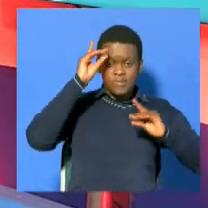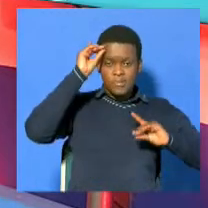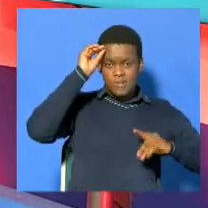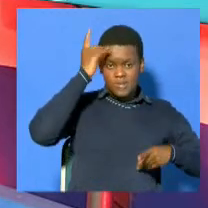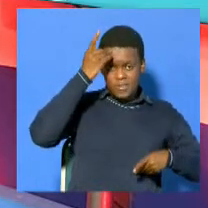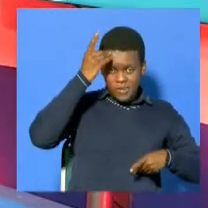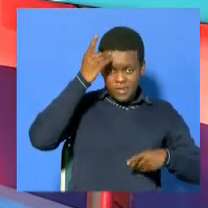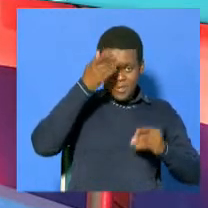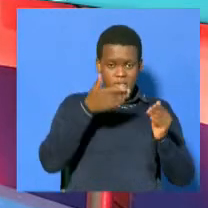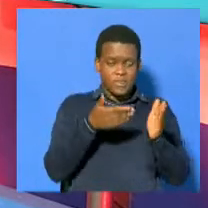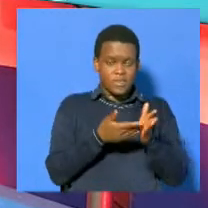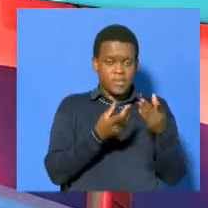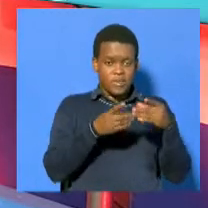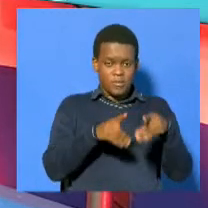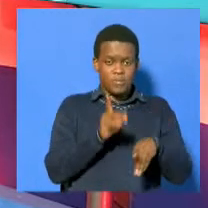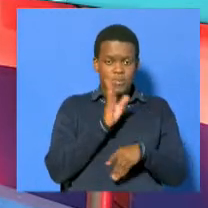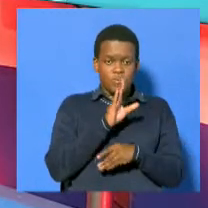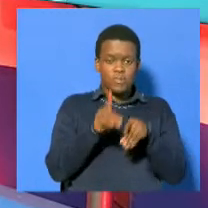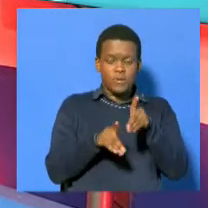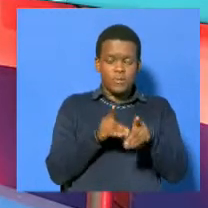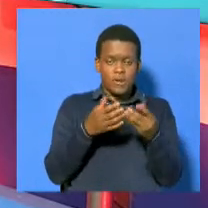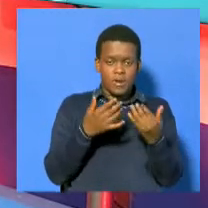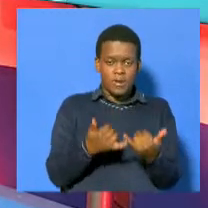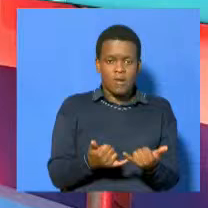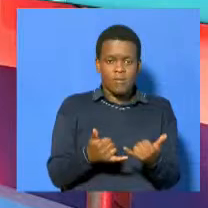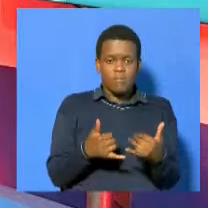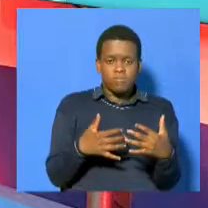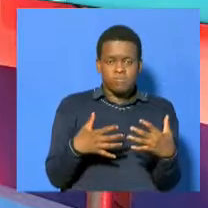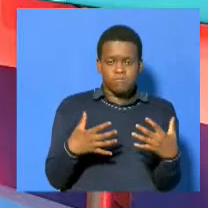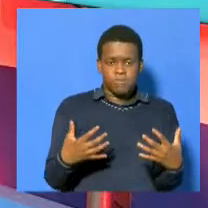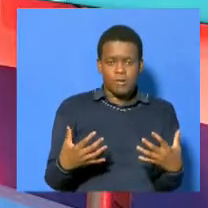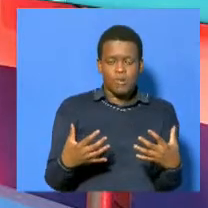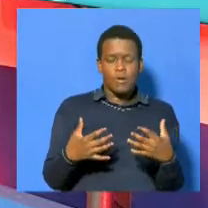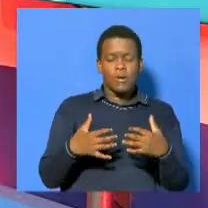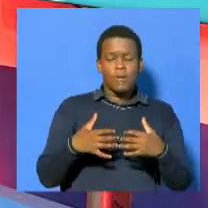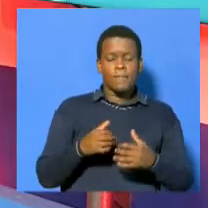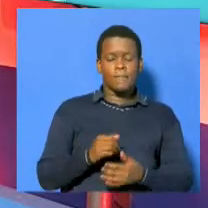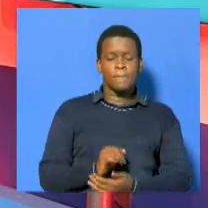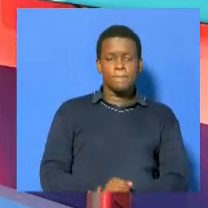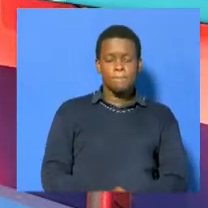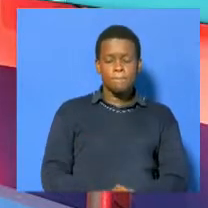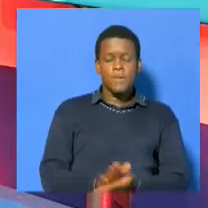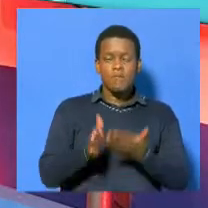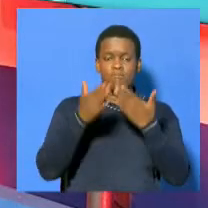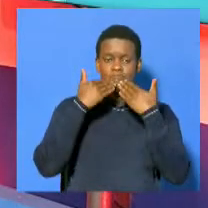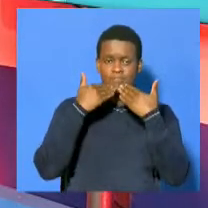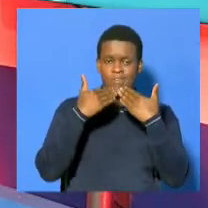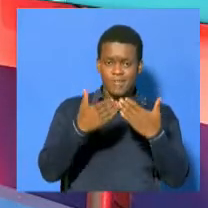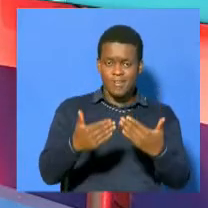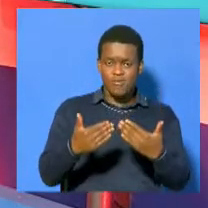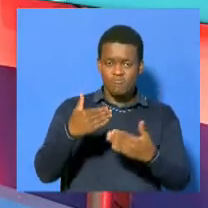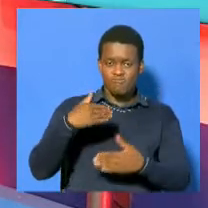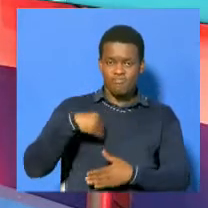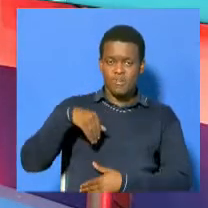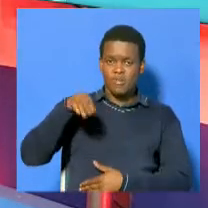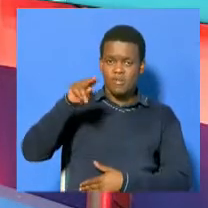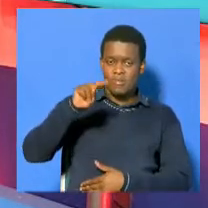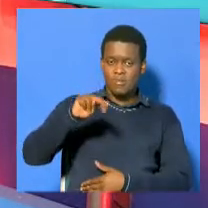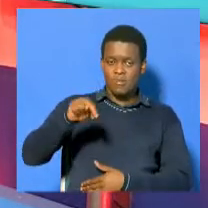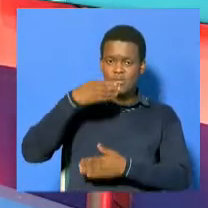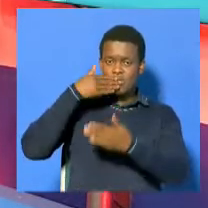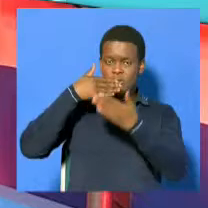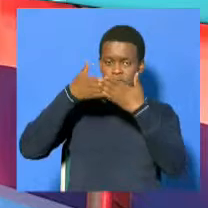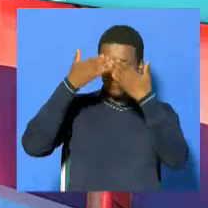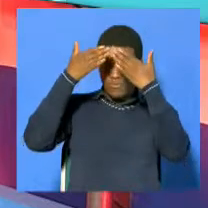it is because of we gain more and... Okay. Thank you so much. Debo, have yourself a